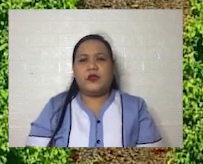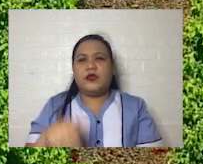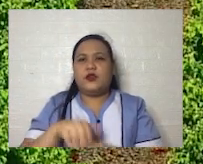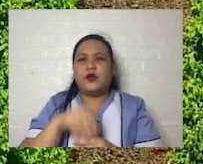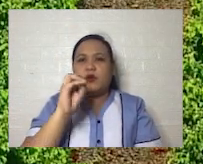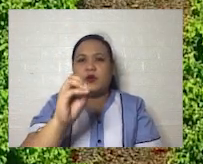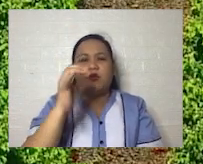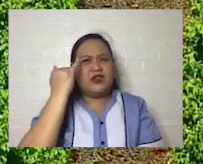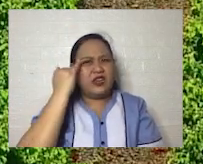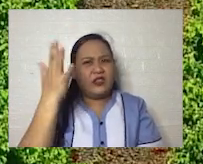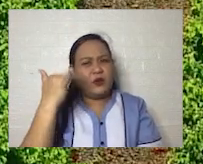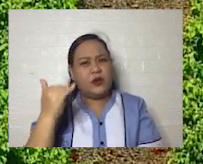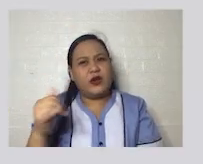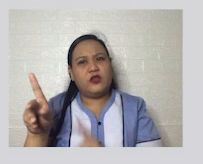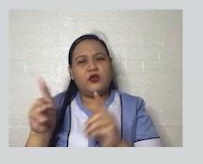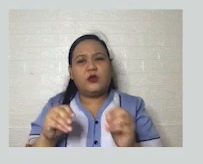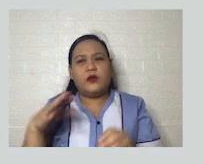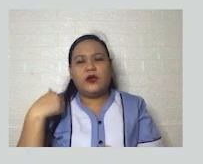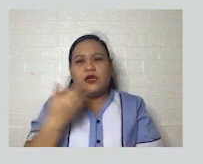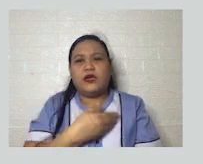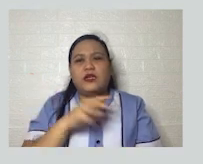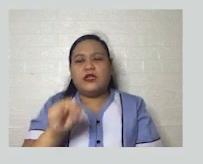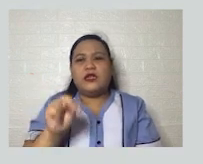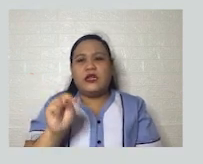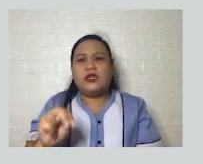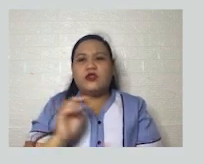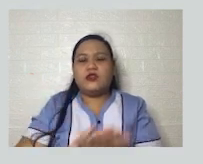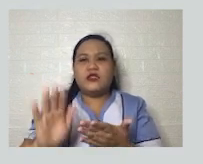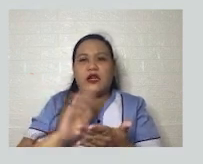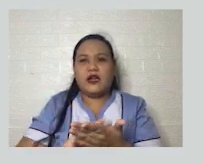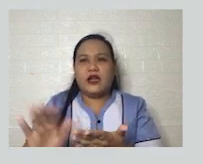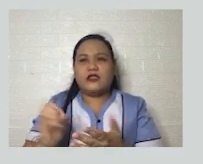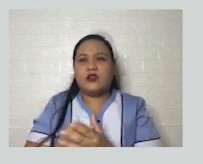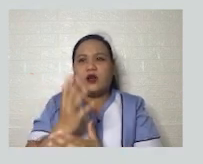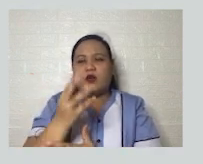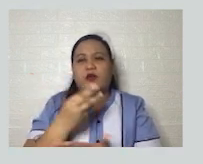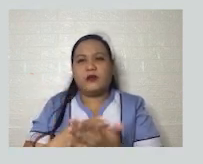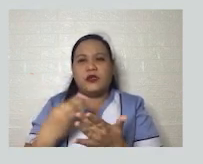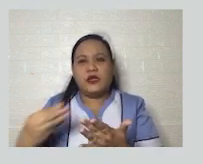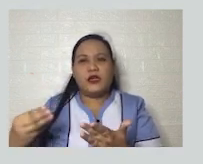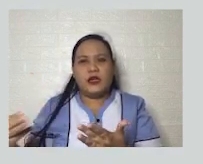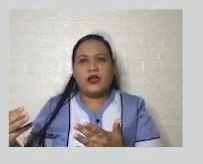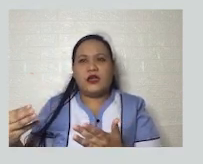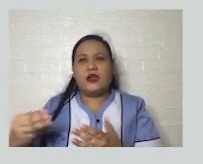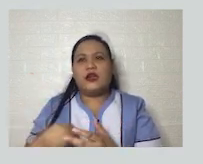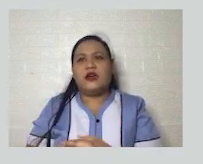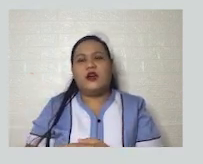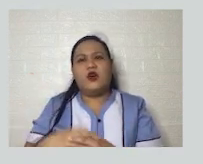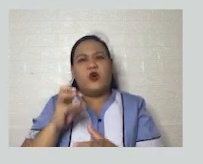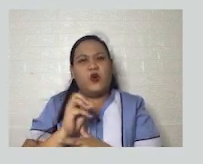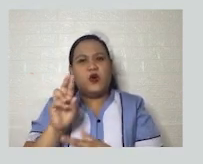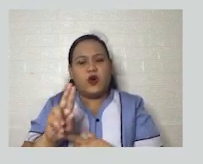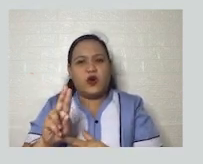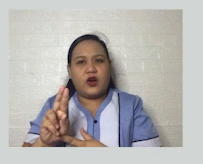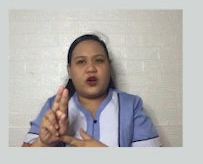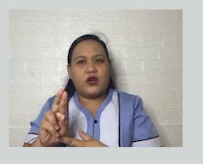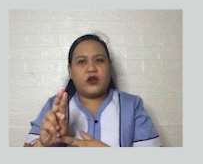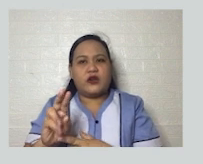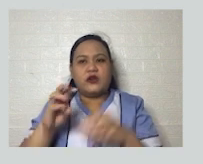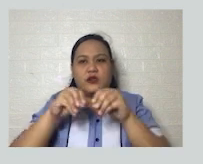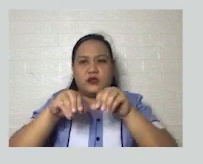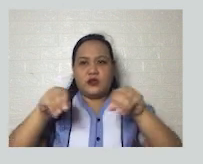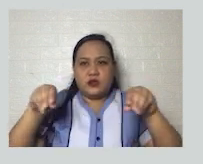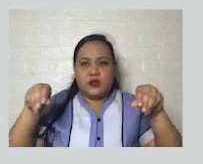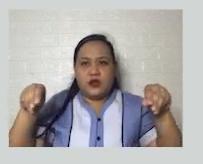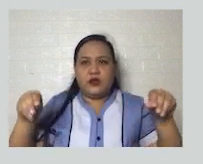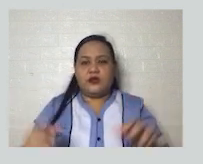In your own idea, why do we need to sterilize the growing media or soil? Comment your answers on